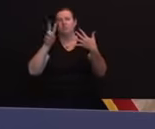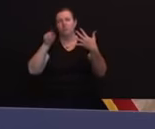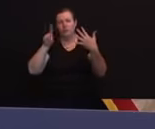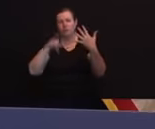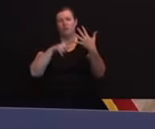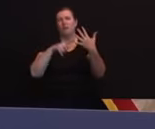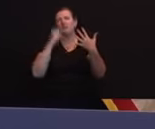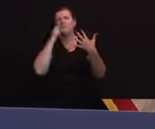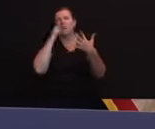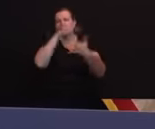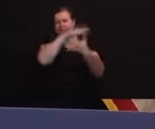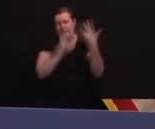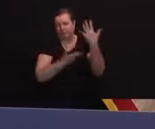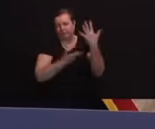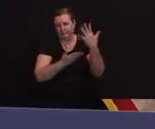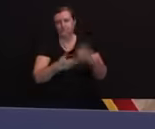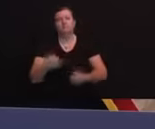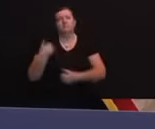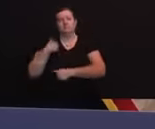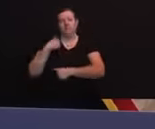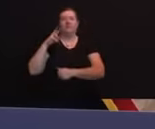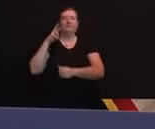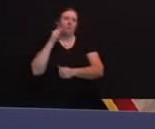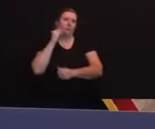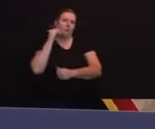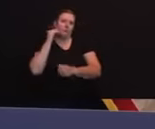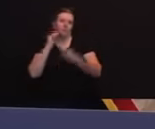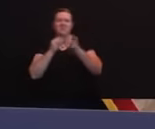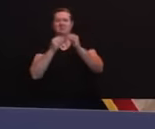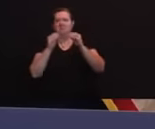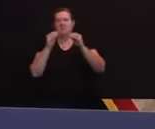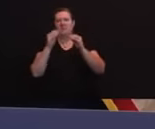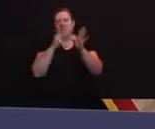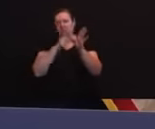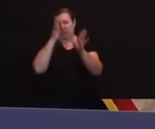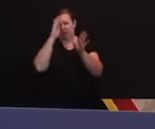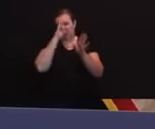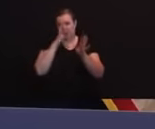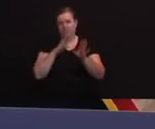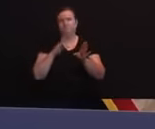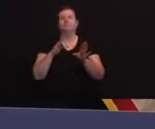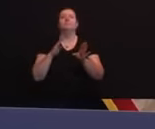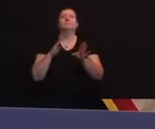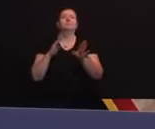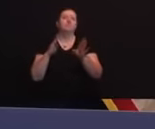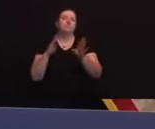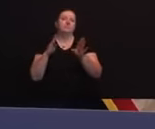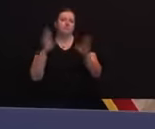the state veterans' homes, the numbers remain the same, and at our psychiatric hospitals,